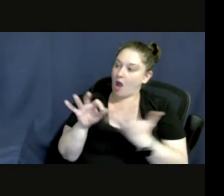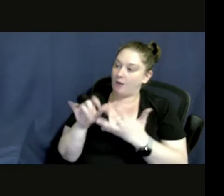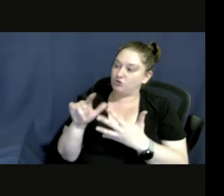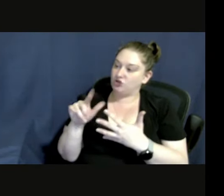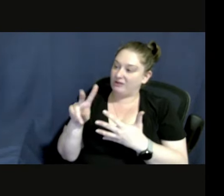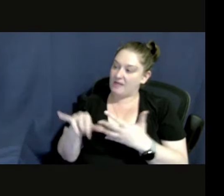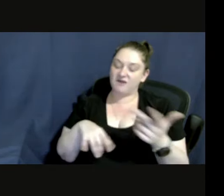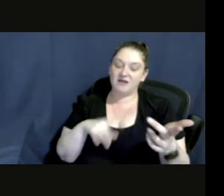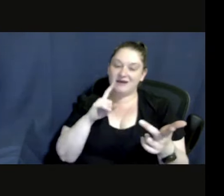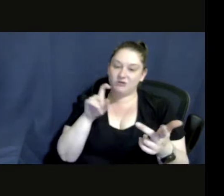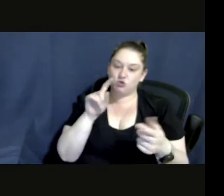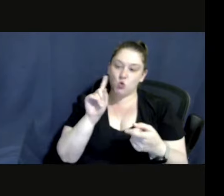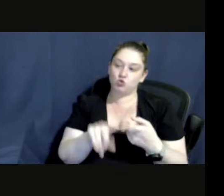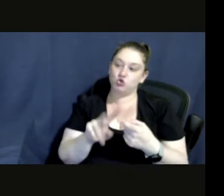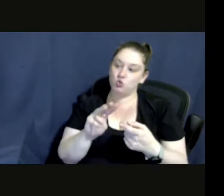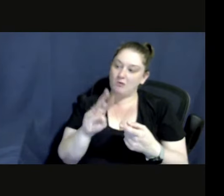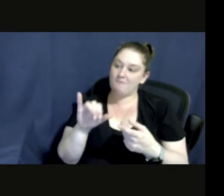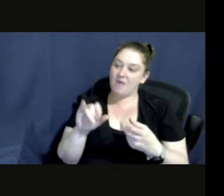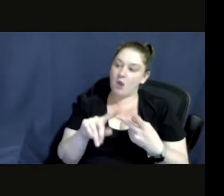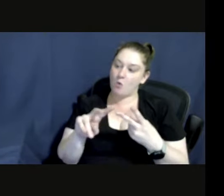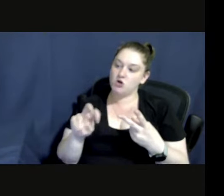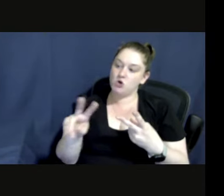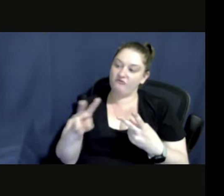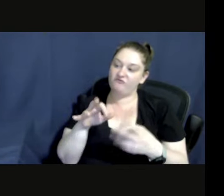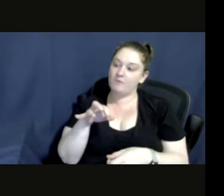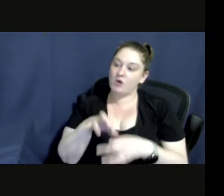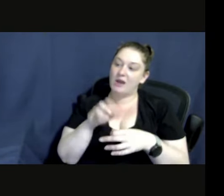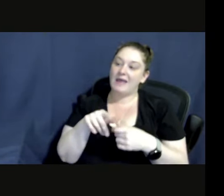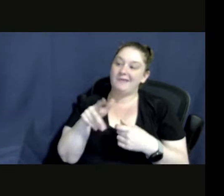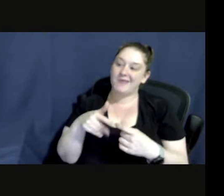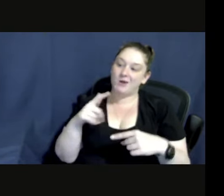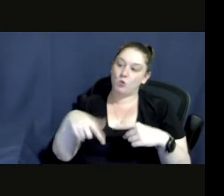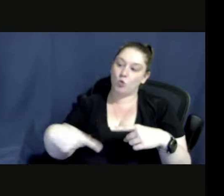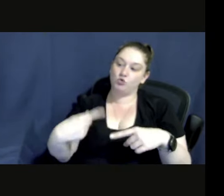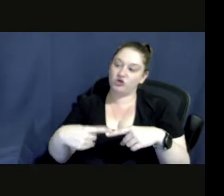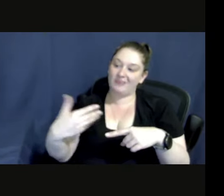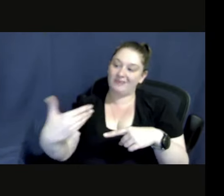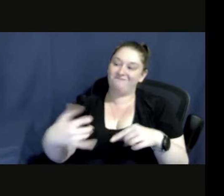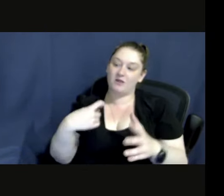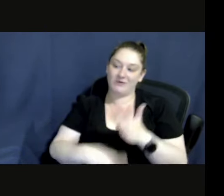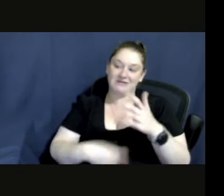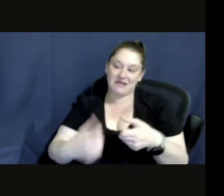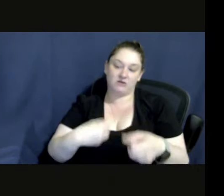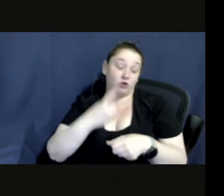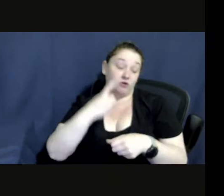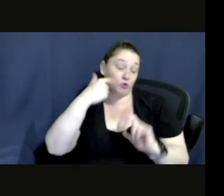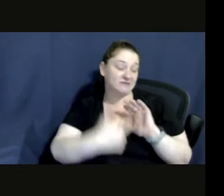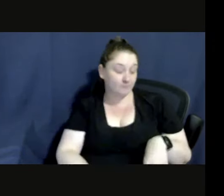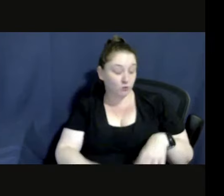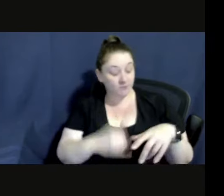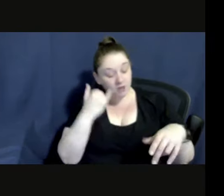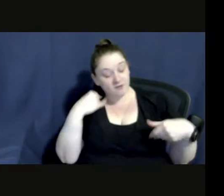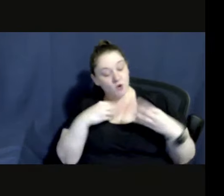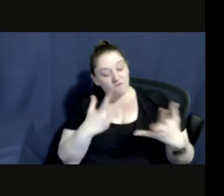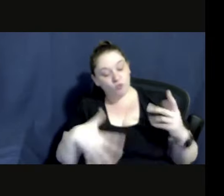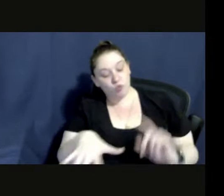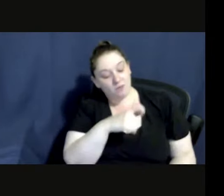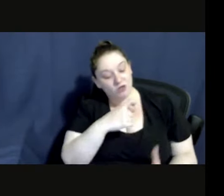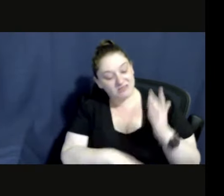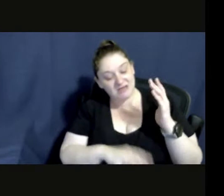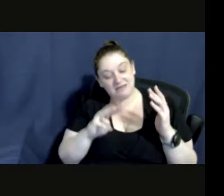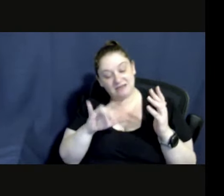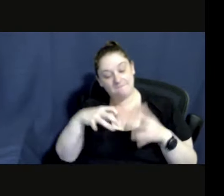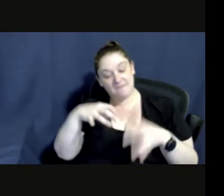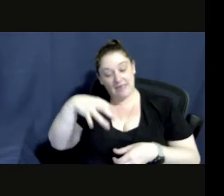or November election, and then it rolls on the following tax year. So, for example, if you had a property tax levy on the May ballot,